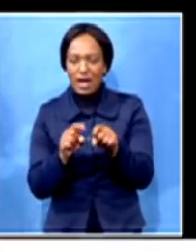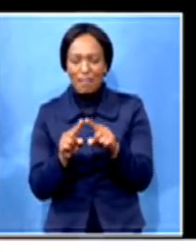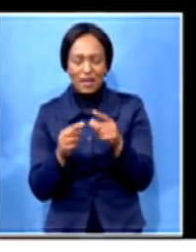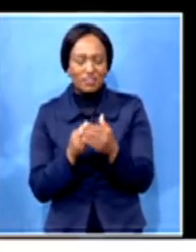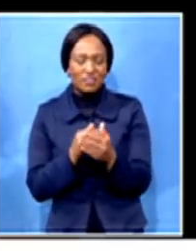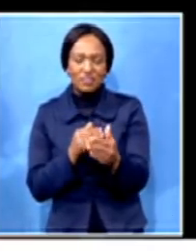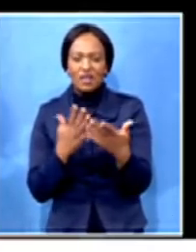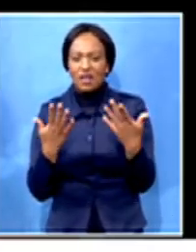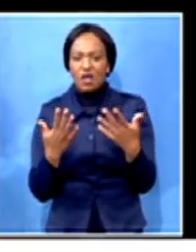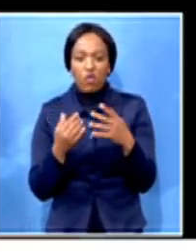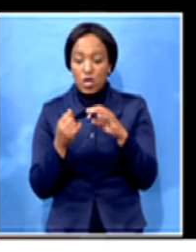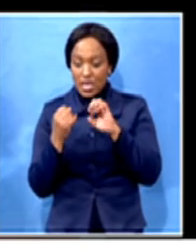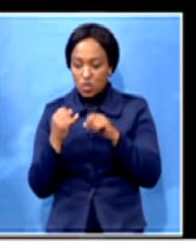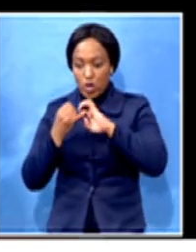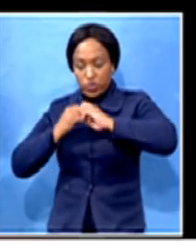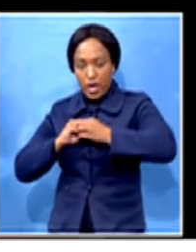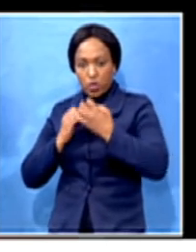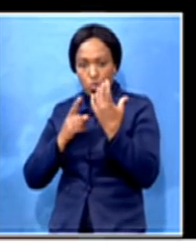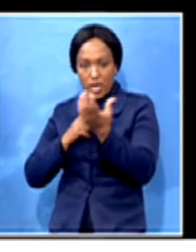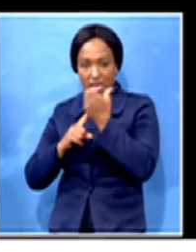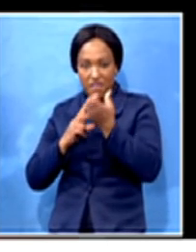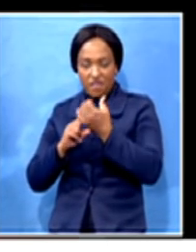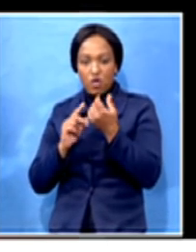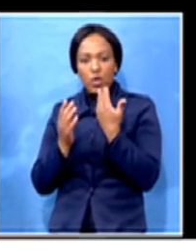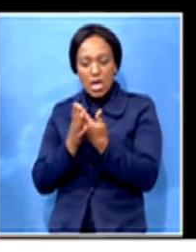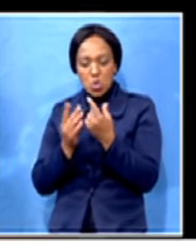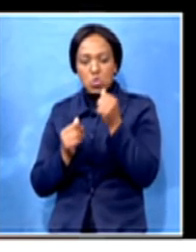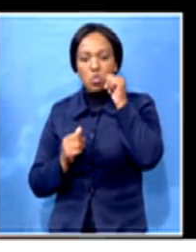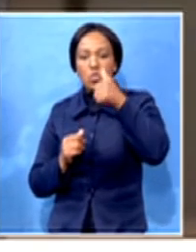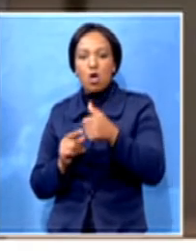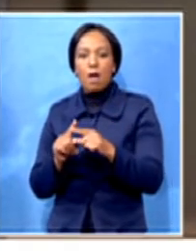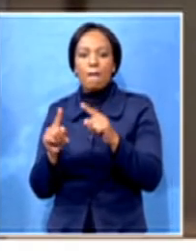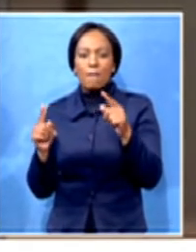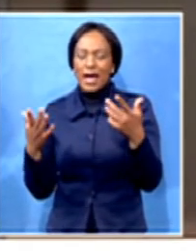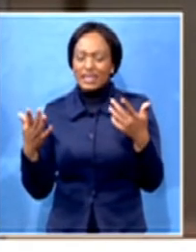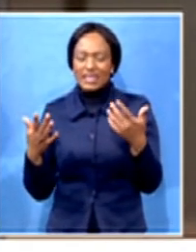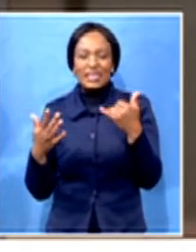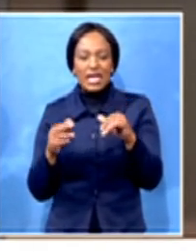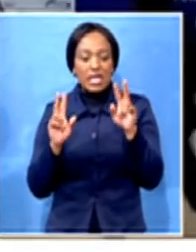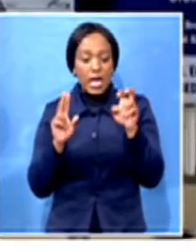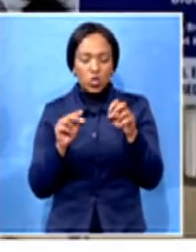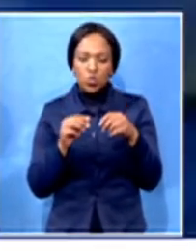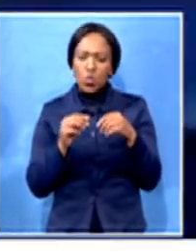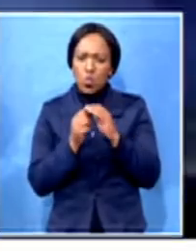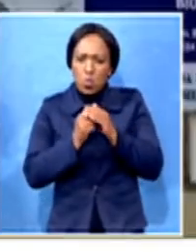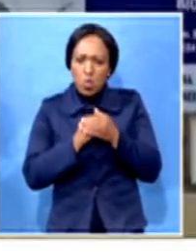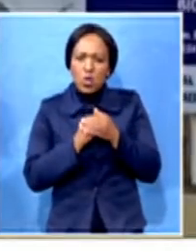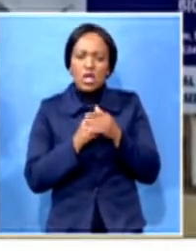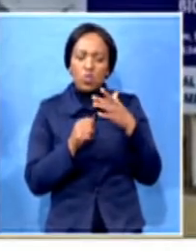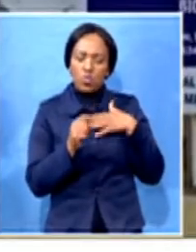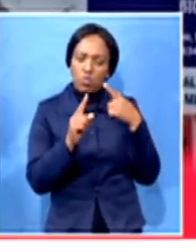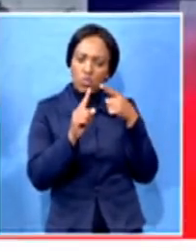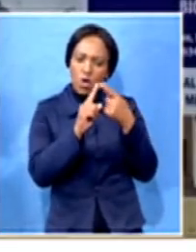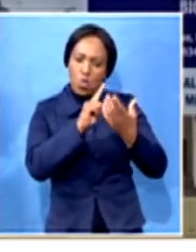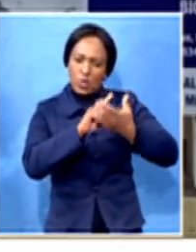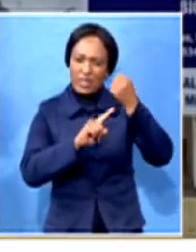context of what you're trying to achieve. You could do that tomorrow, but you still wouldn't have dealt with the underlying issues purposes of what we're trying to achieve as a country. So that,